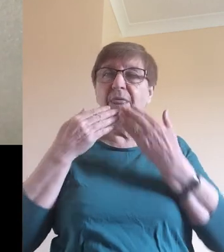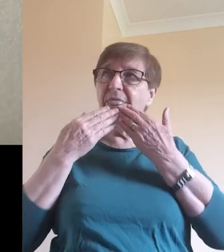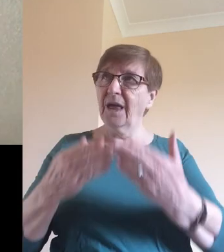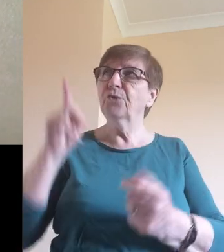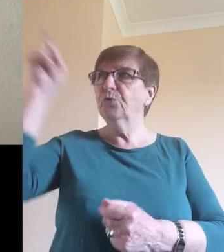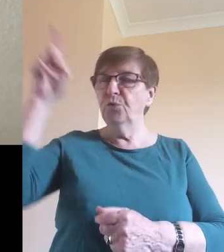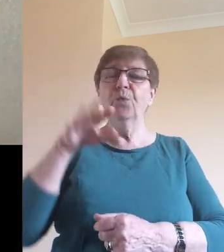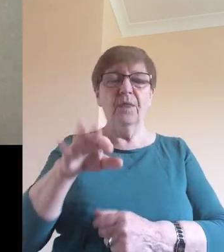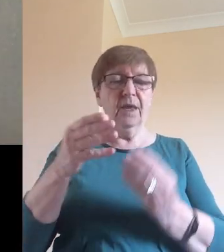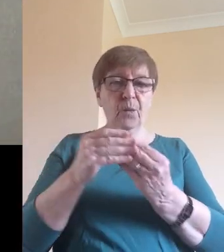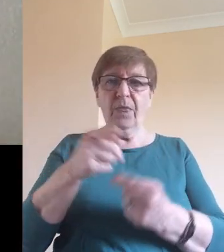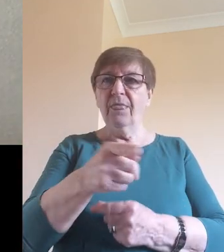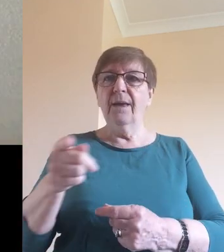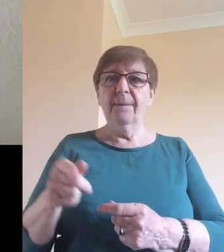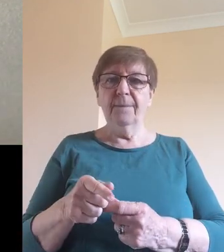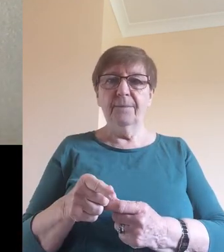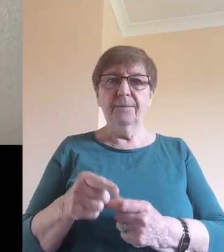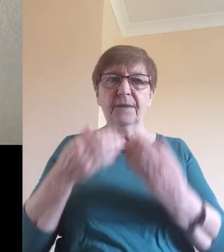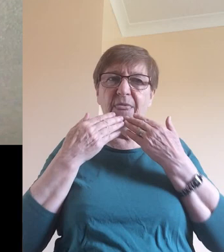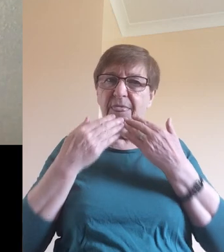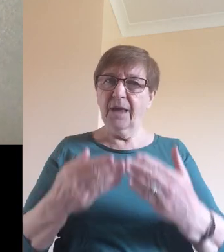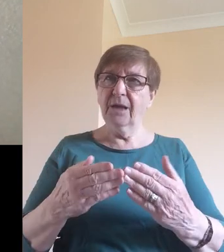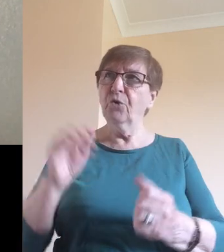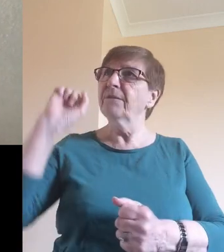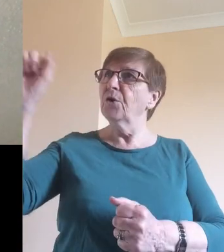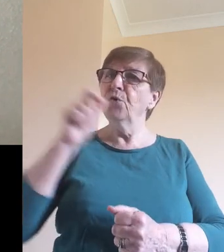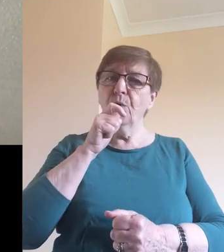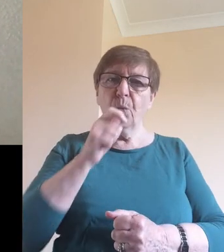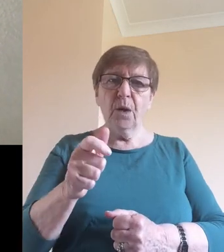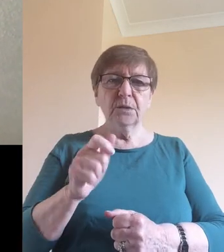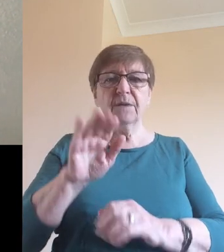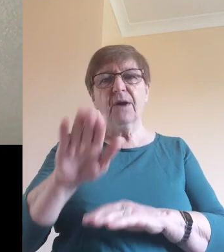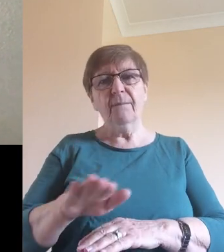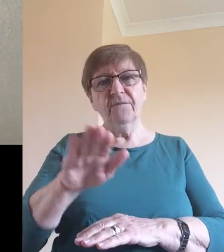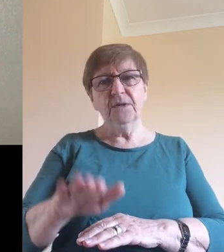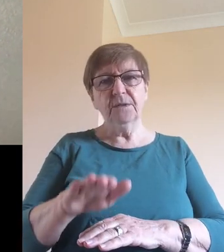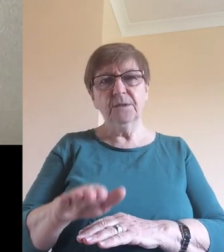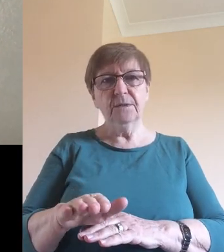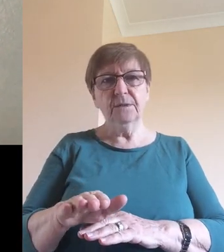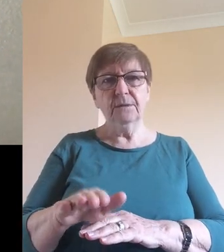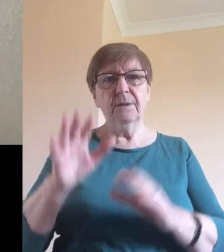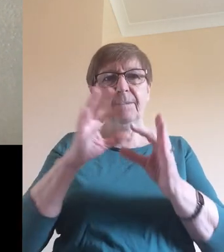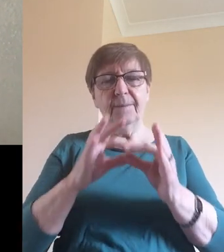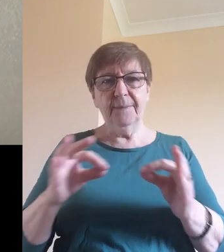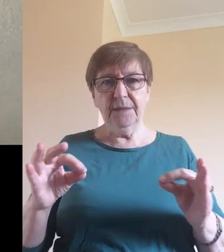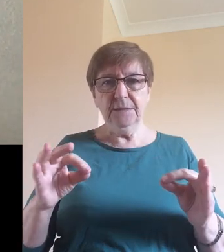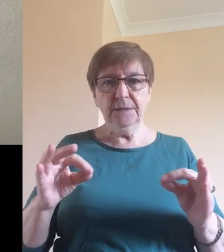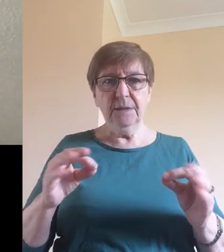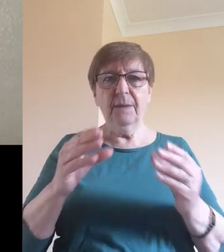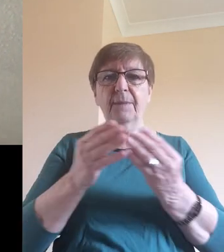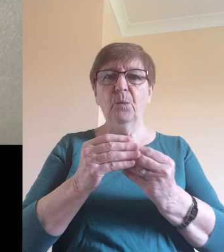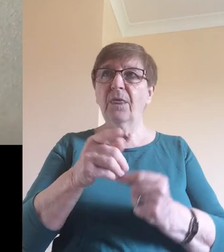that. I thank you for your words of comfort. Peace be with